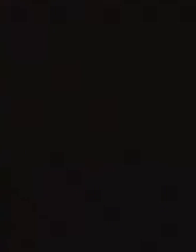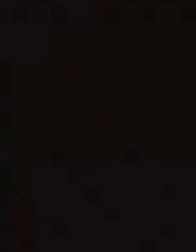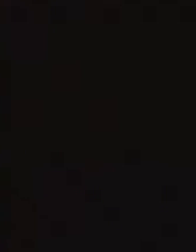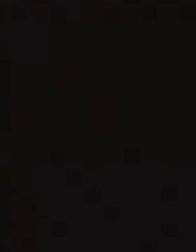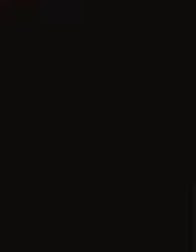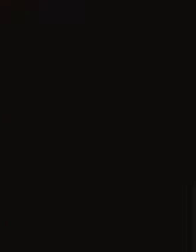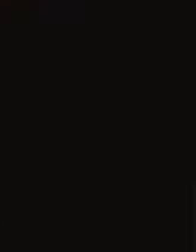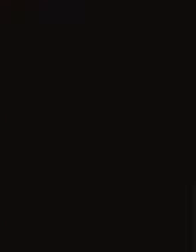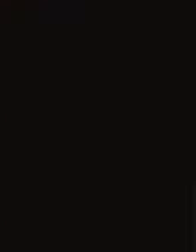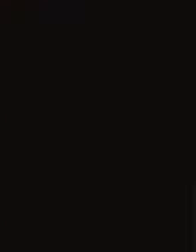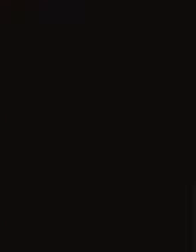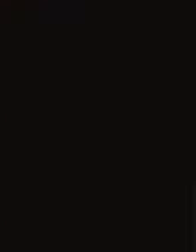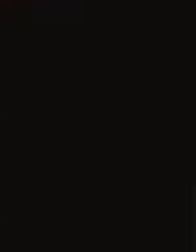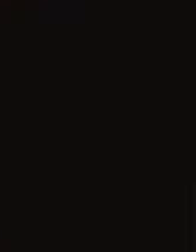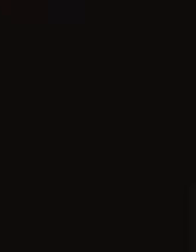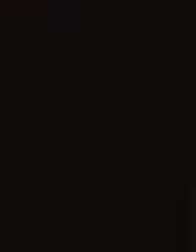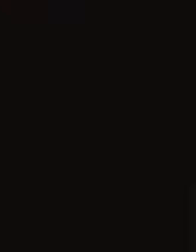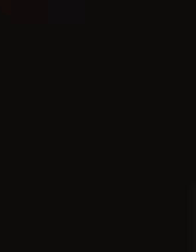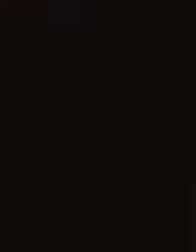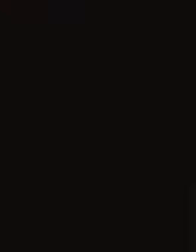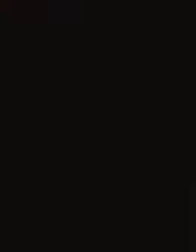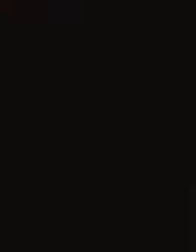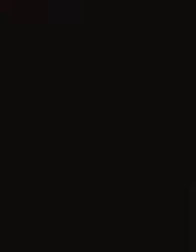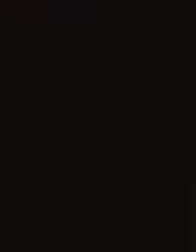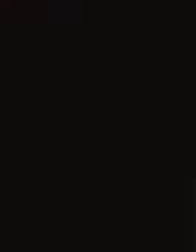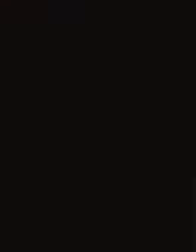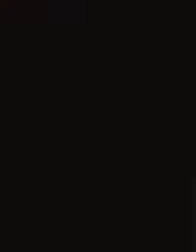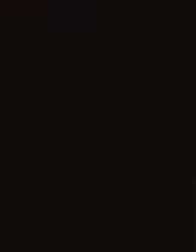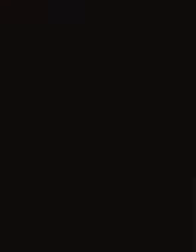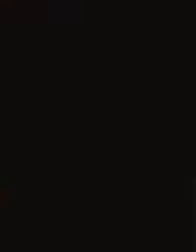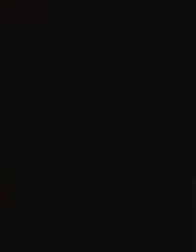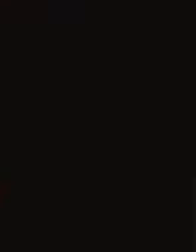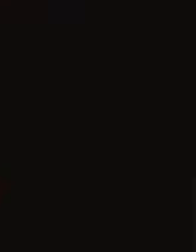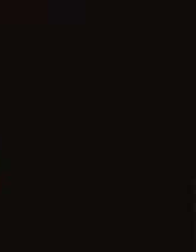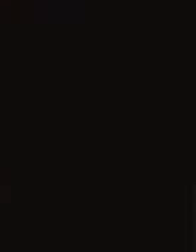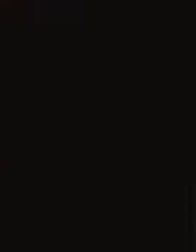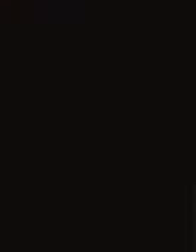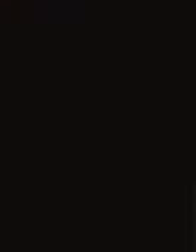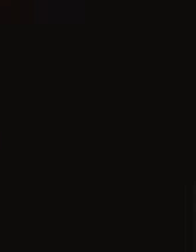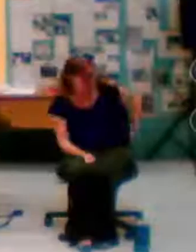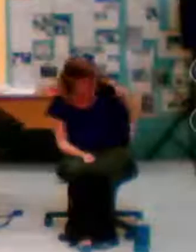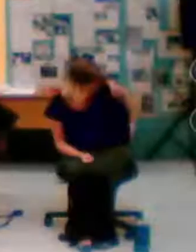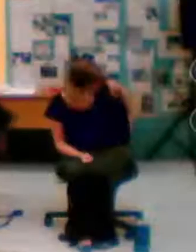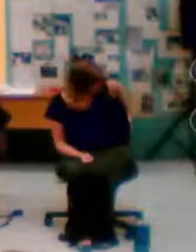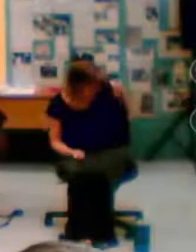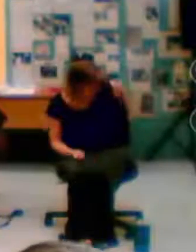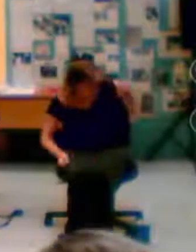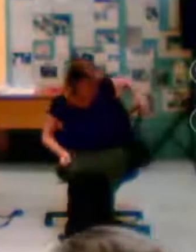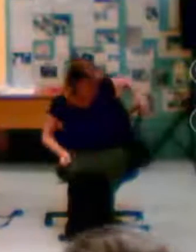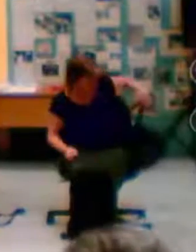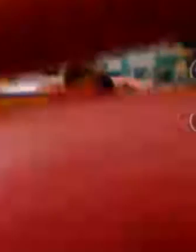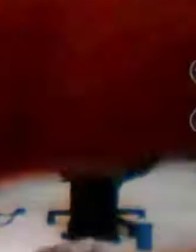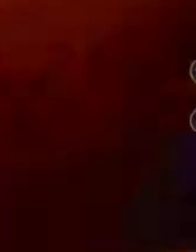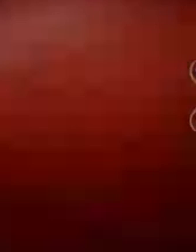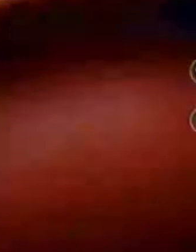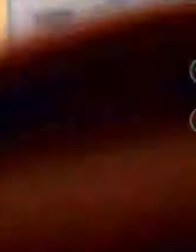And sorry for the audio stuff. We thought it really worked, and then it turned out just yelling was easier. Yeah. It just hummed.